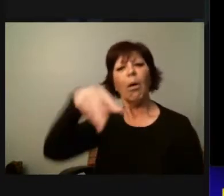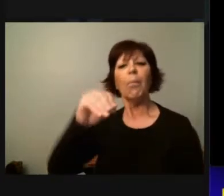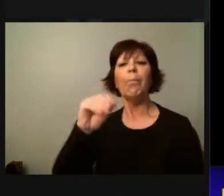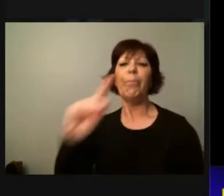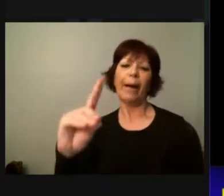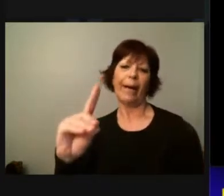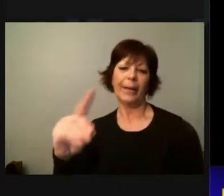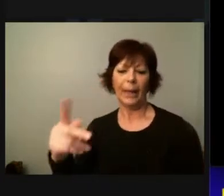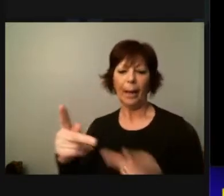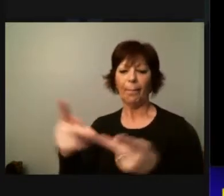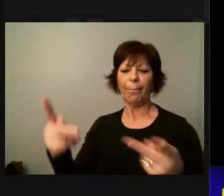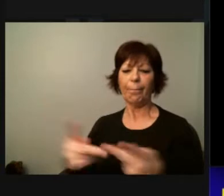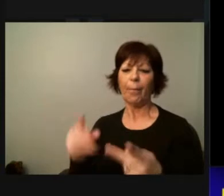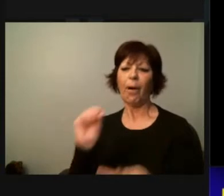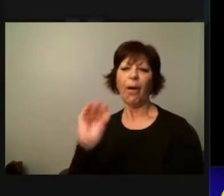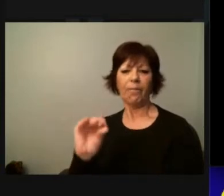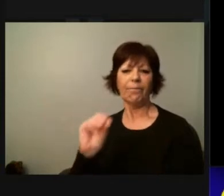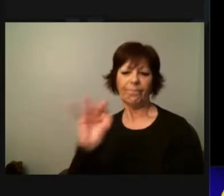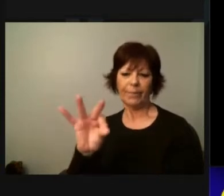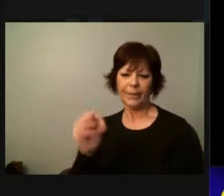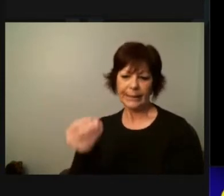as points of dispensing.